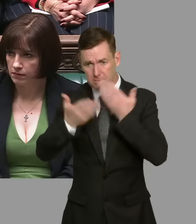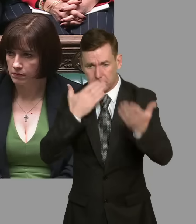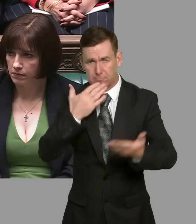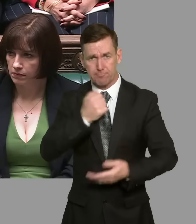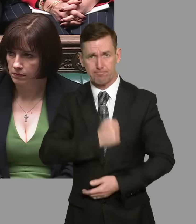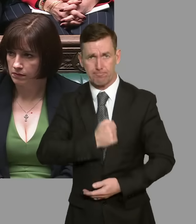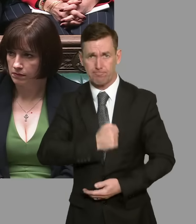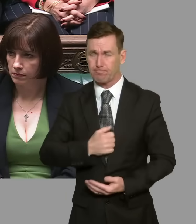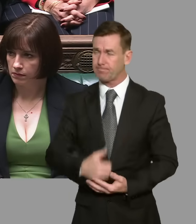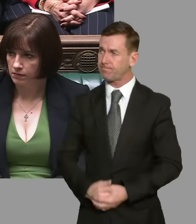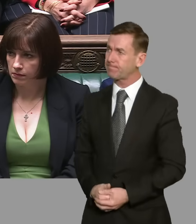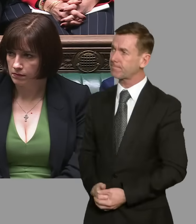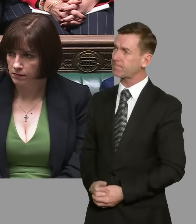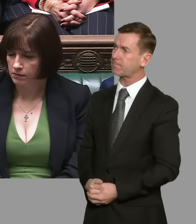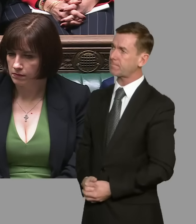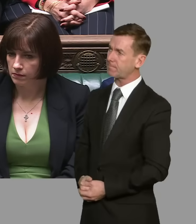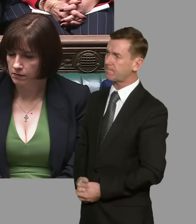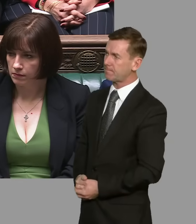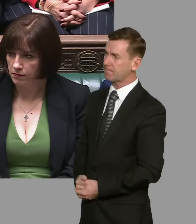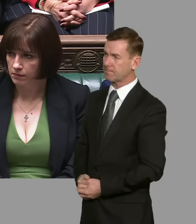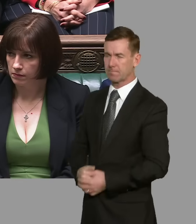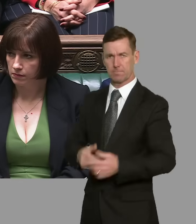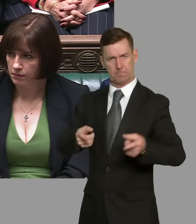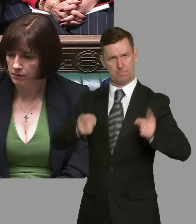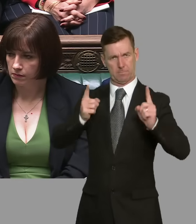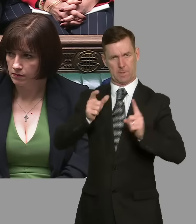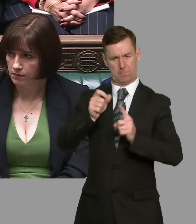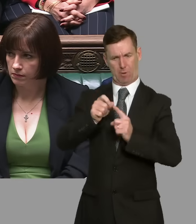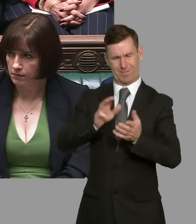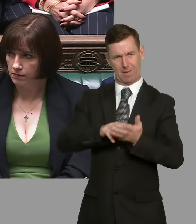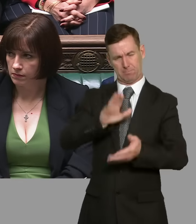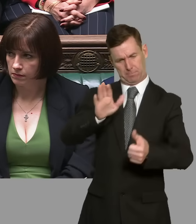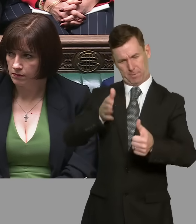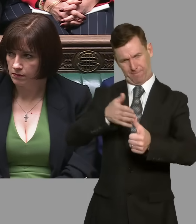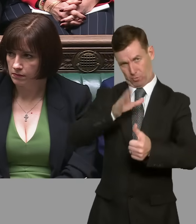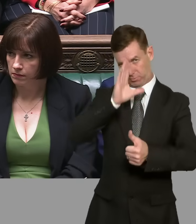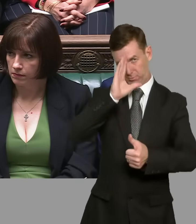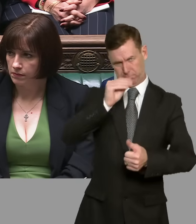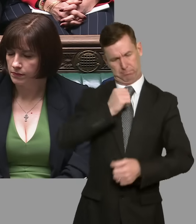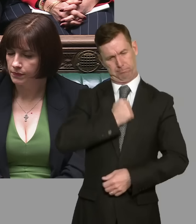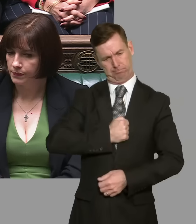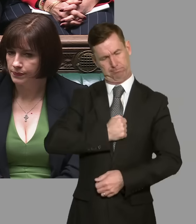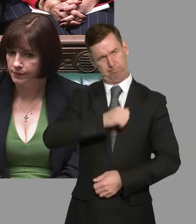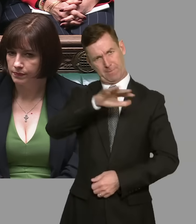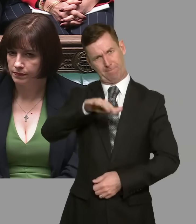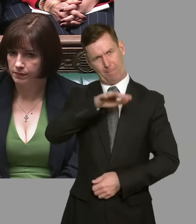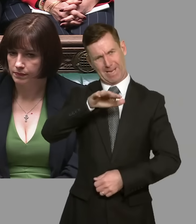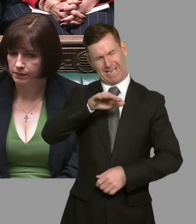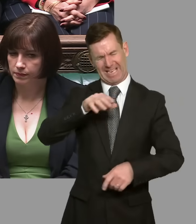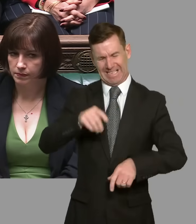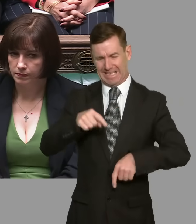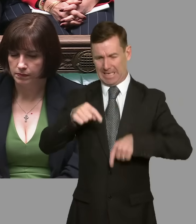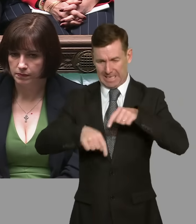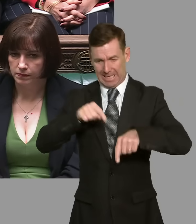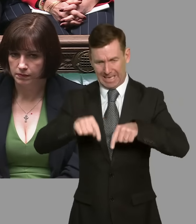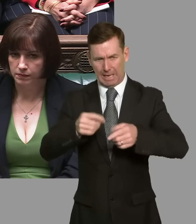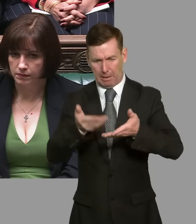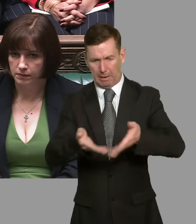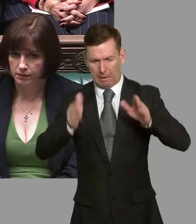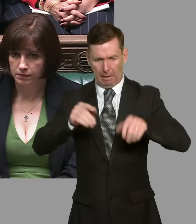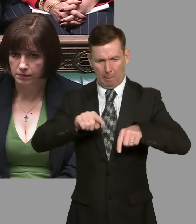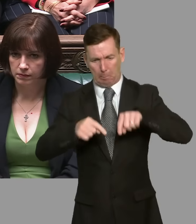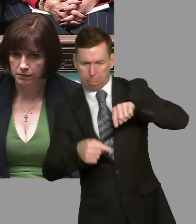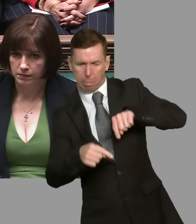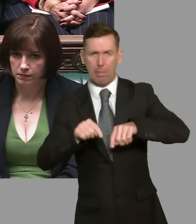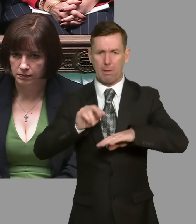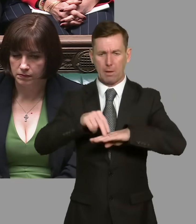the Roads Minister meets the family at the earliest opportunity. Mr. Speaker, it shows why tackling potholes really